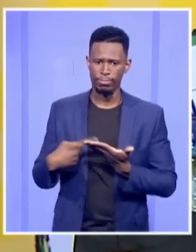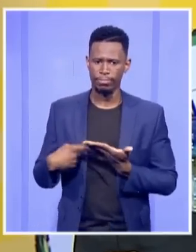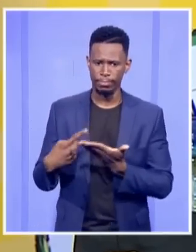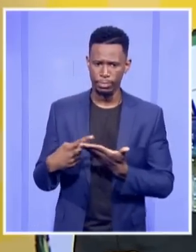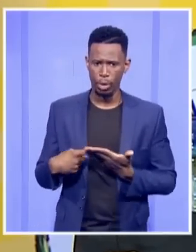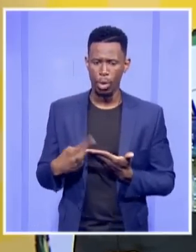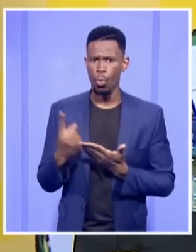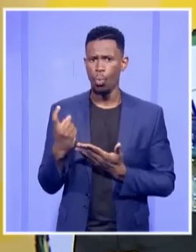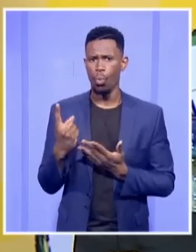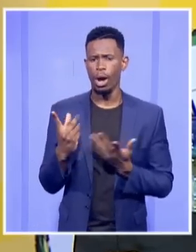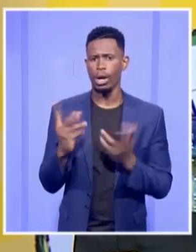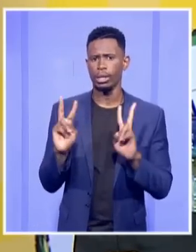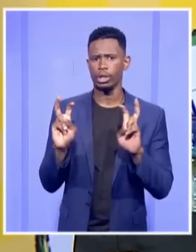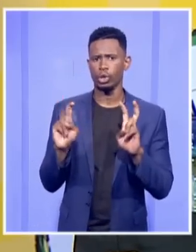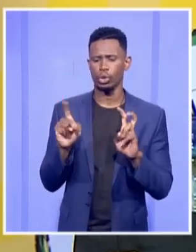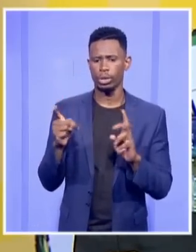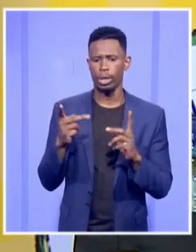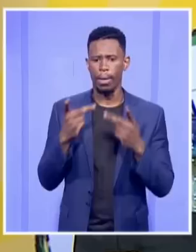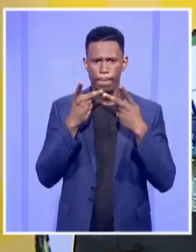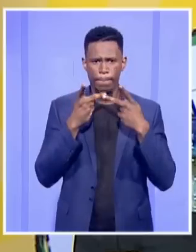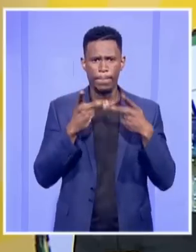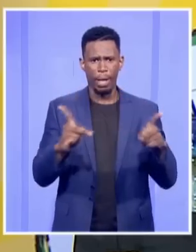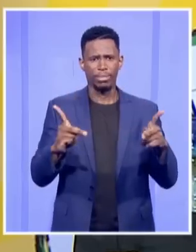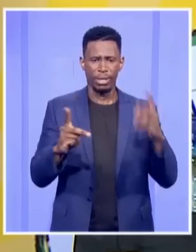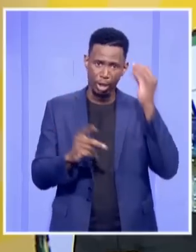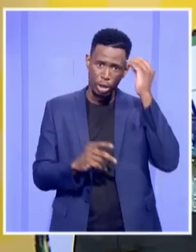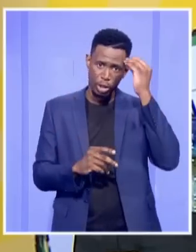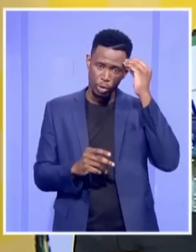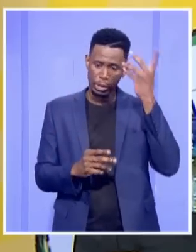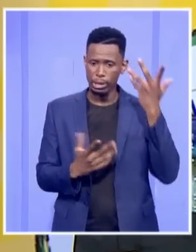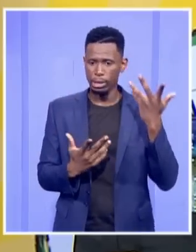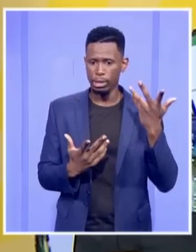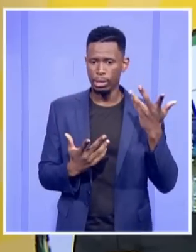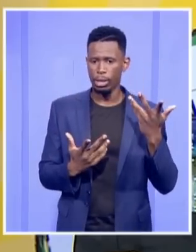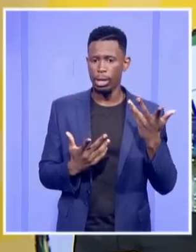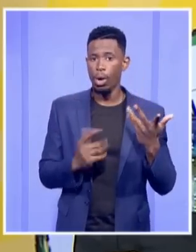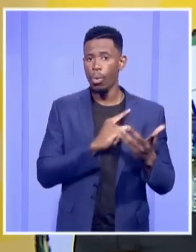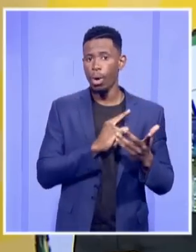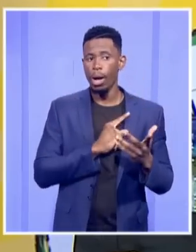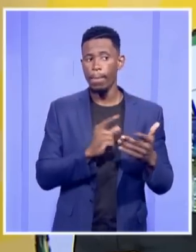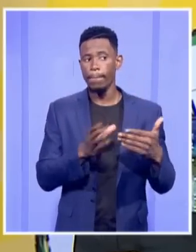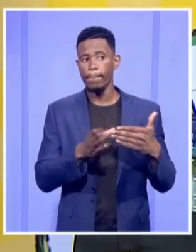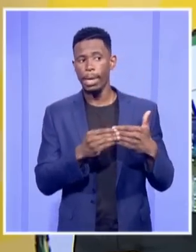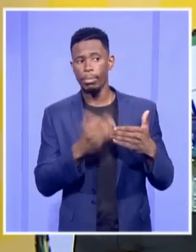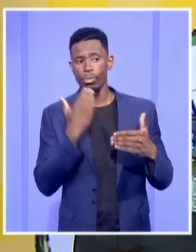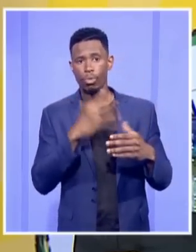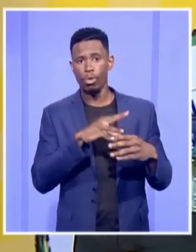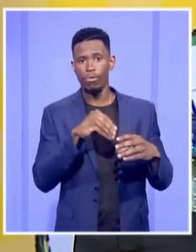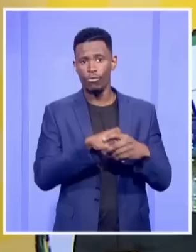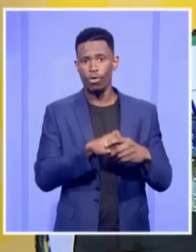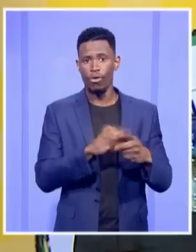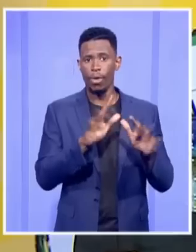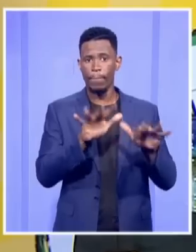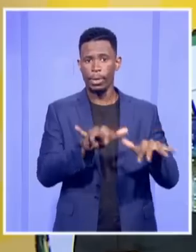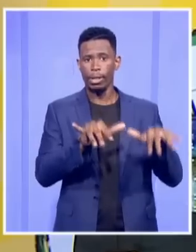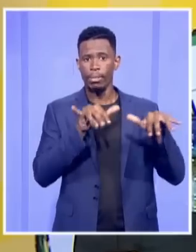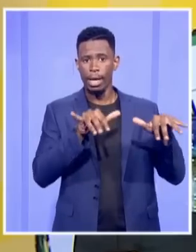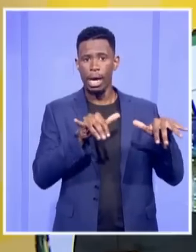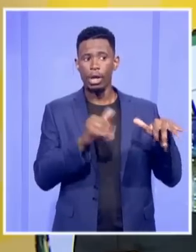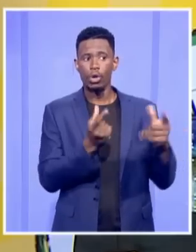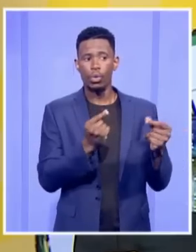One of them is an issue of public interest around members of parliament who voted against party